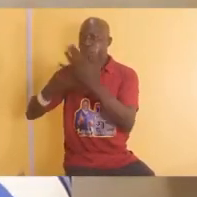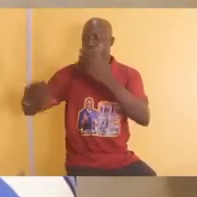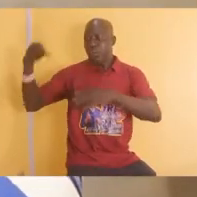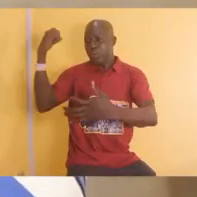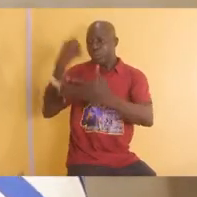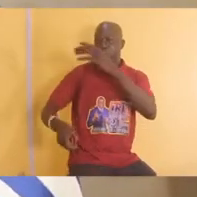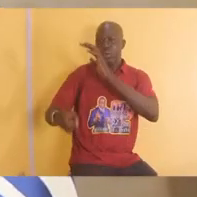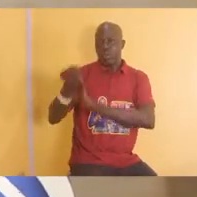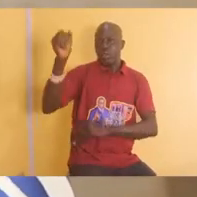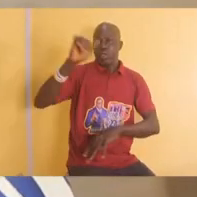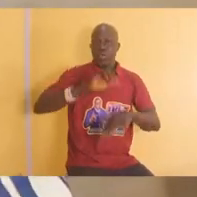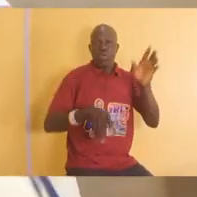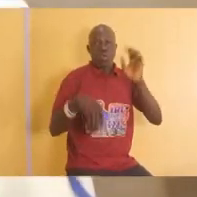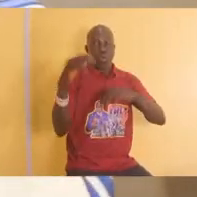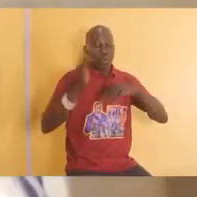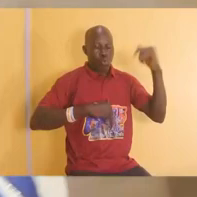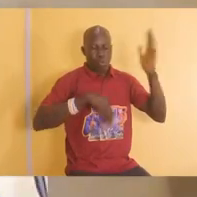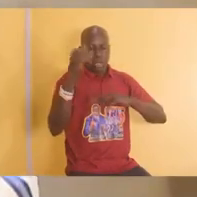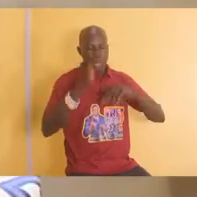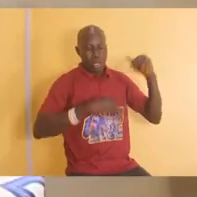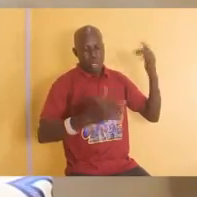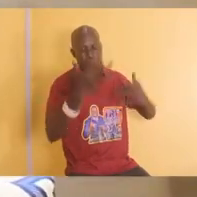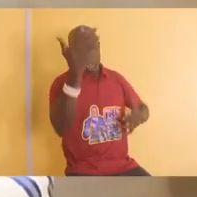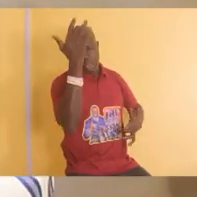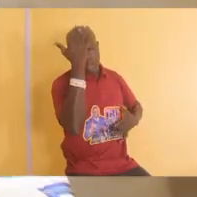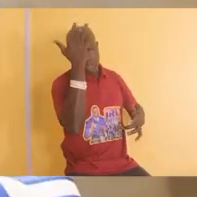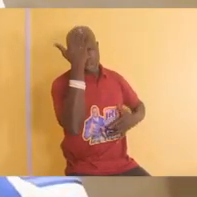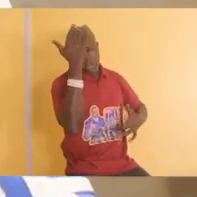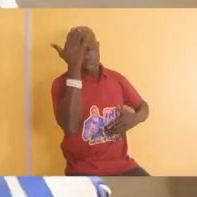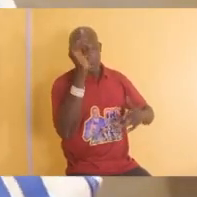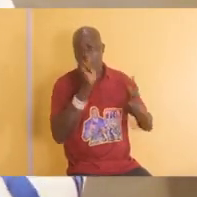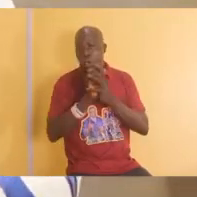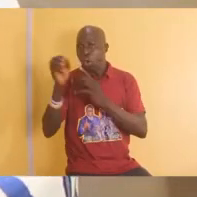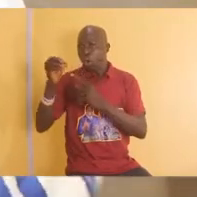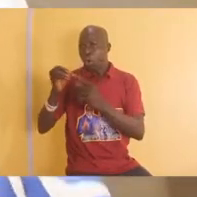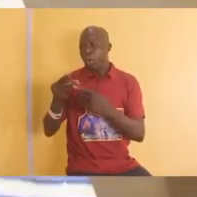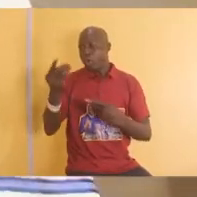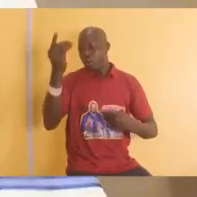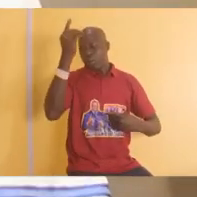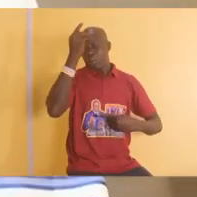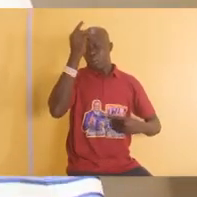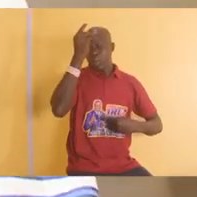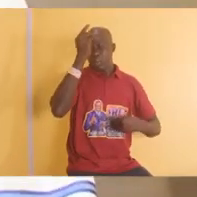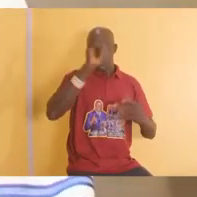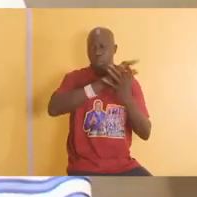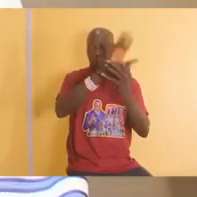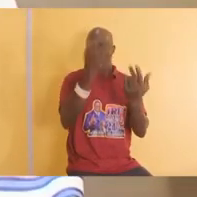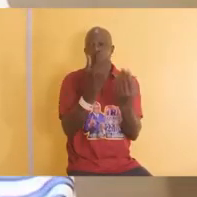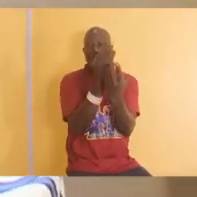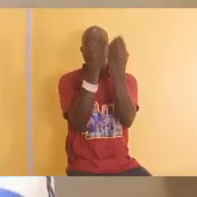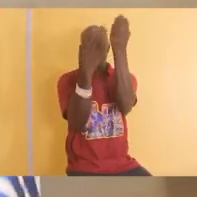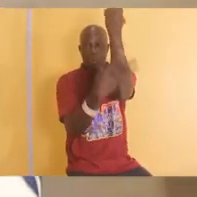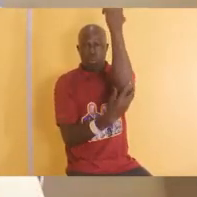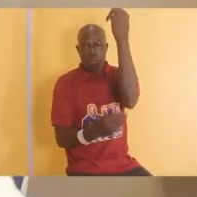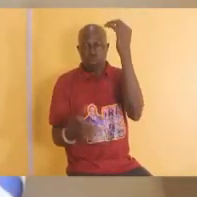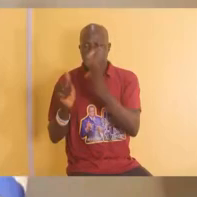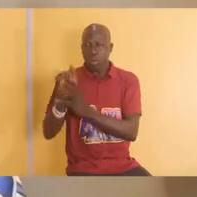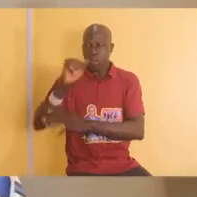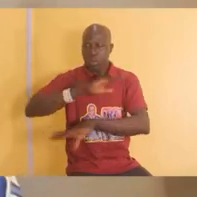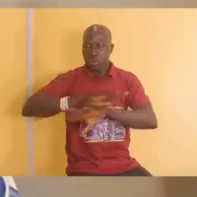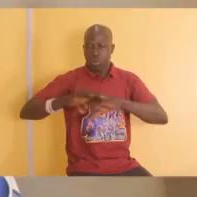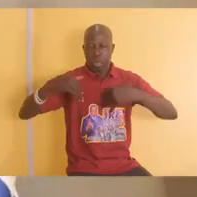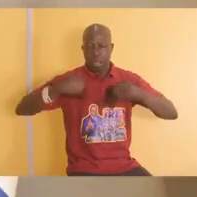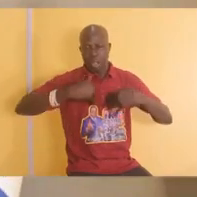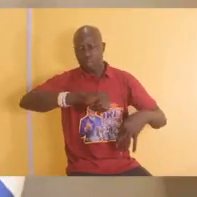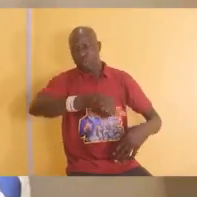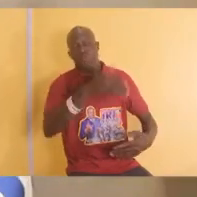been tormented. Whether it's sickness they used to torment you. Or affliction of poverty.